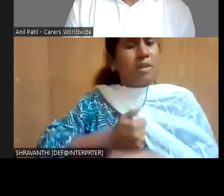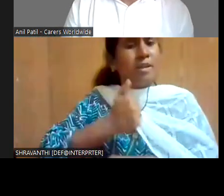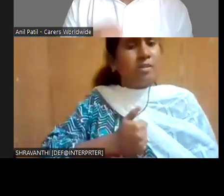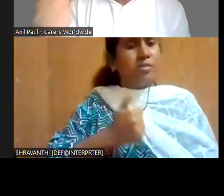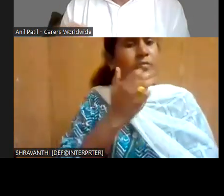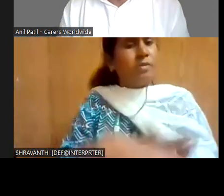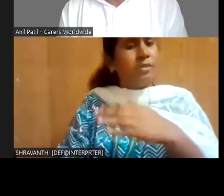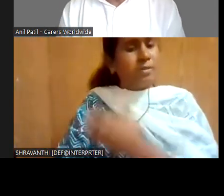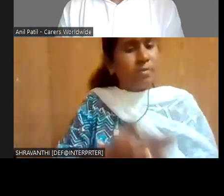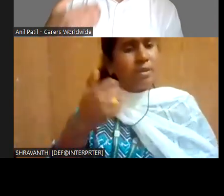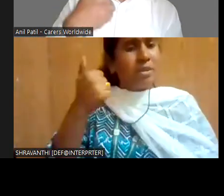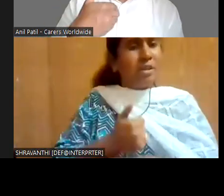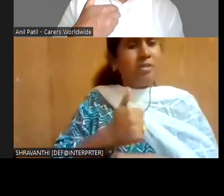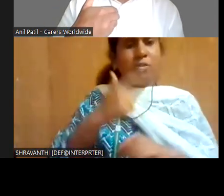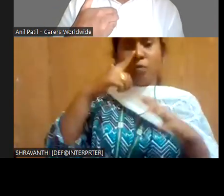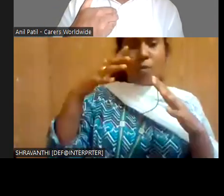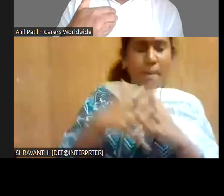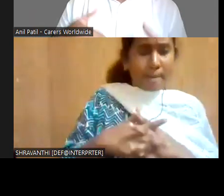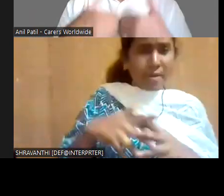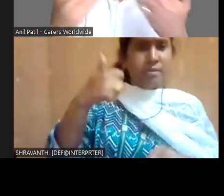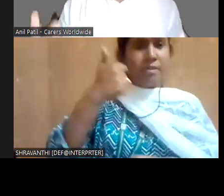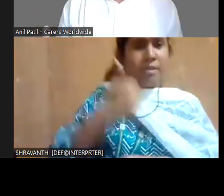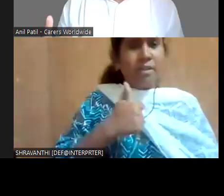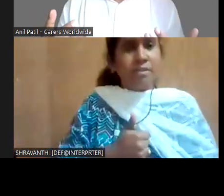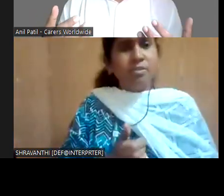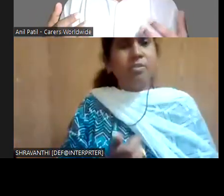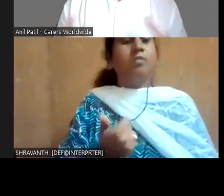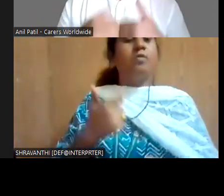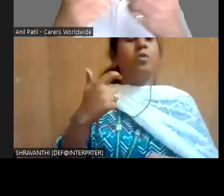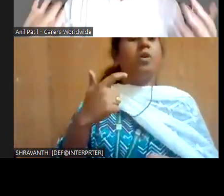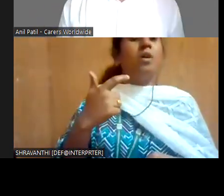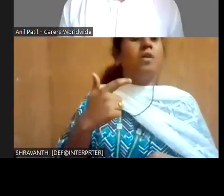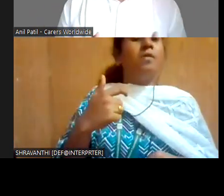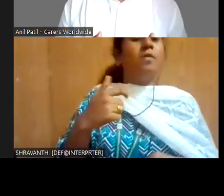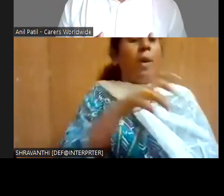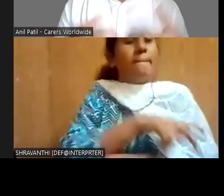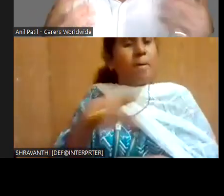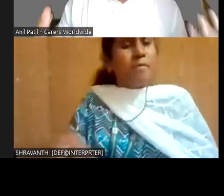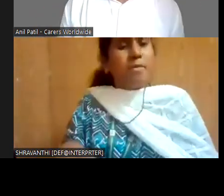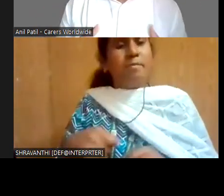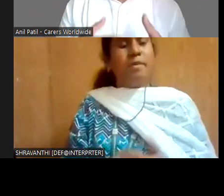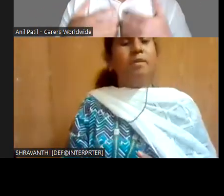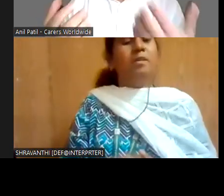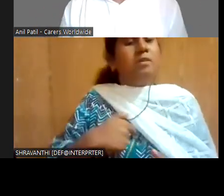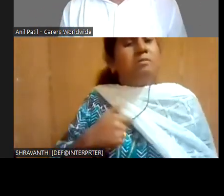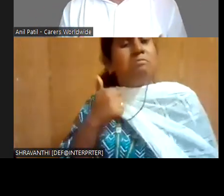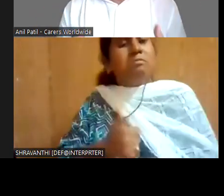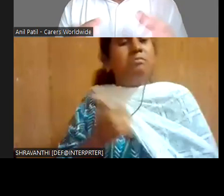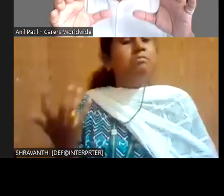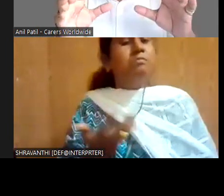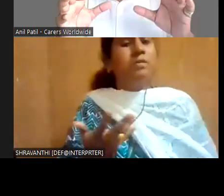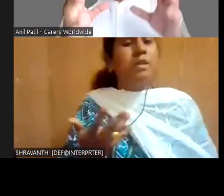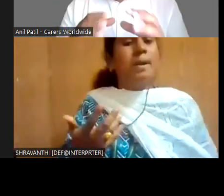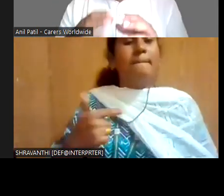of women, rights of children. What about my right? Am I not human being? Who is talking about my issues, my challenges, and my